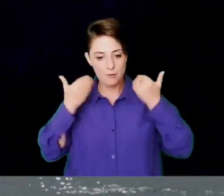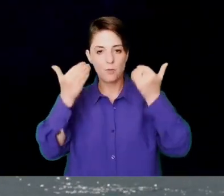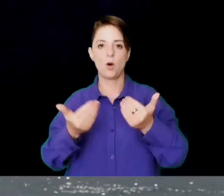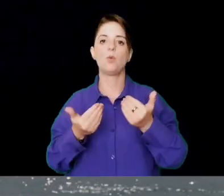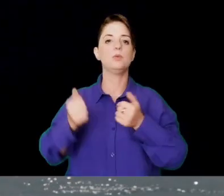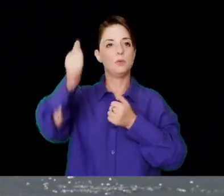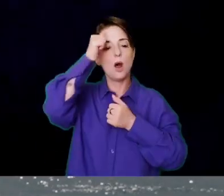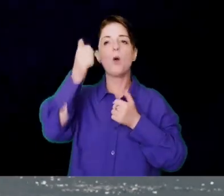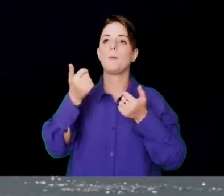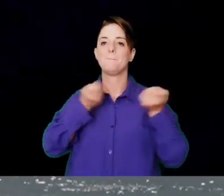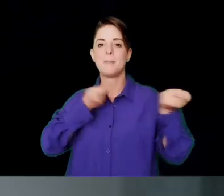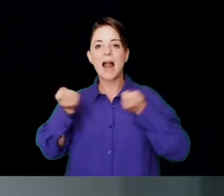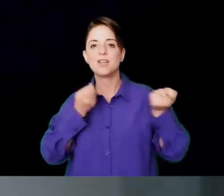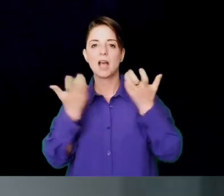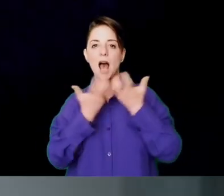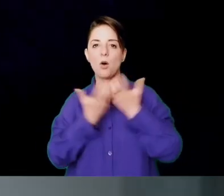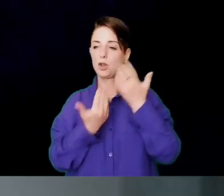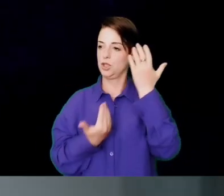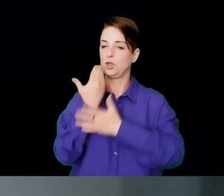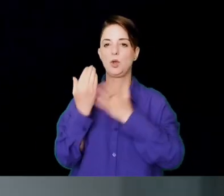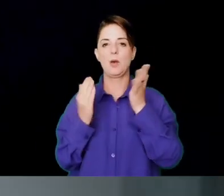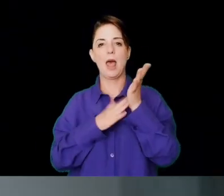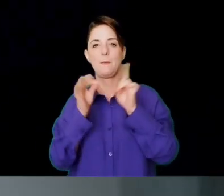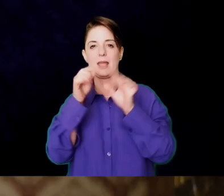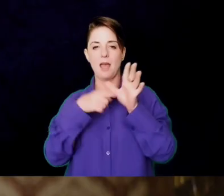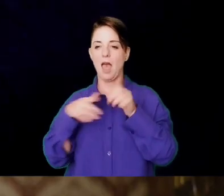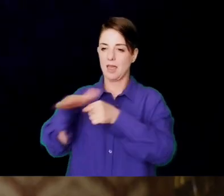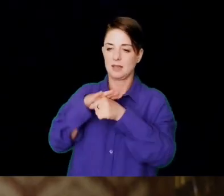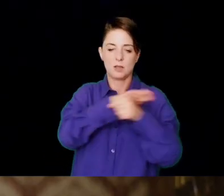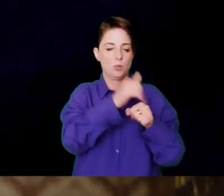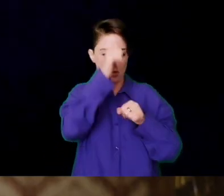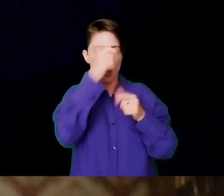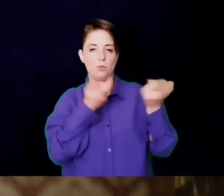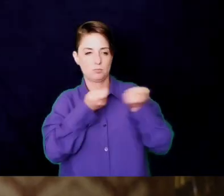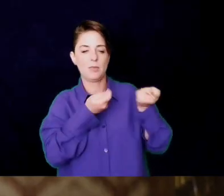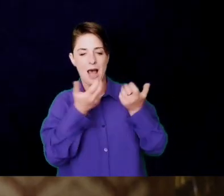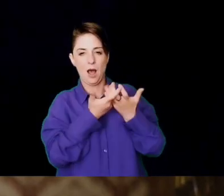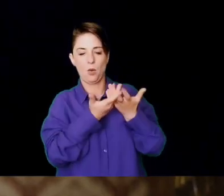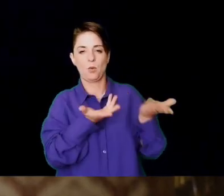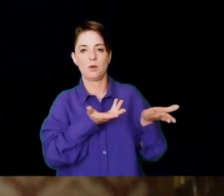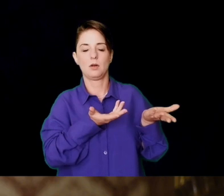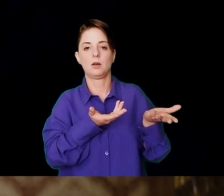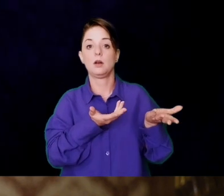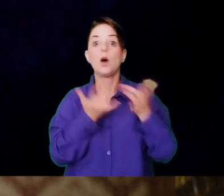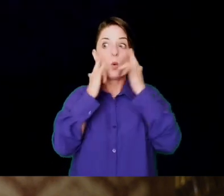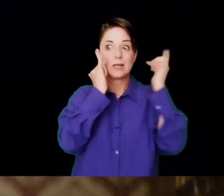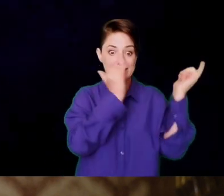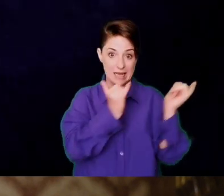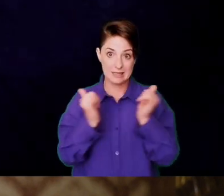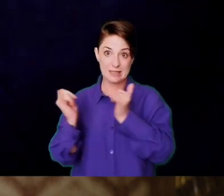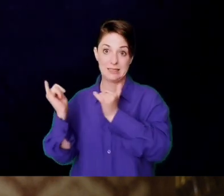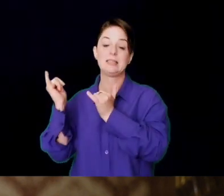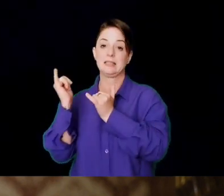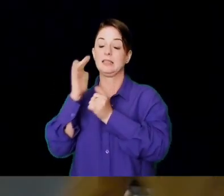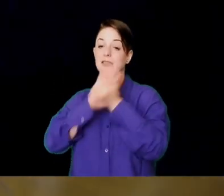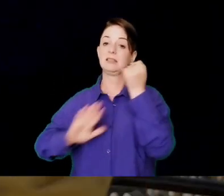to go and manage all these new marine protected areas. Well, we've tested a lot of things that could be applied